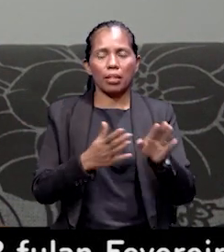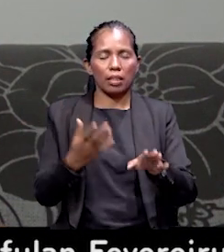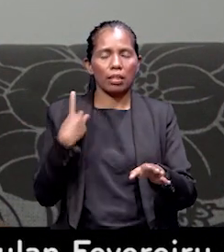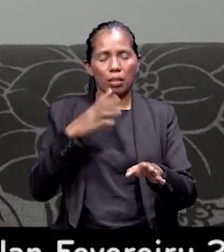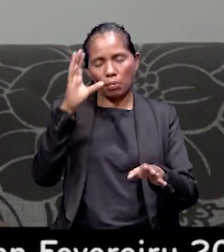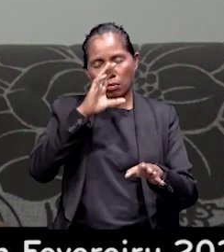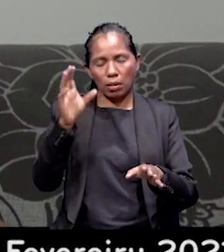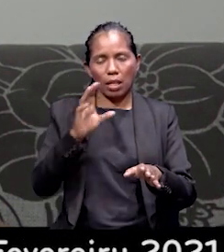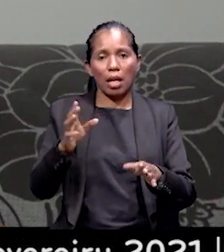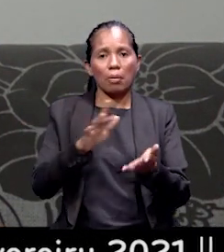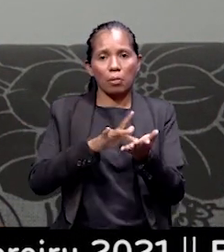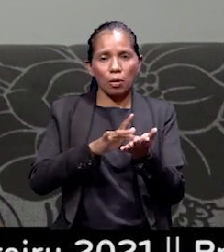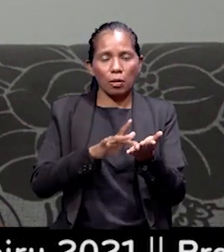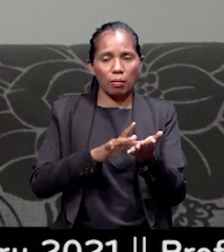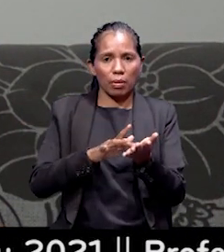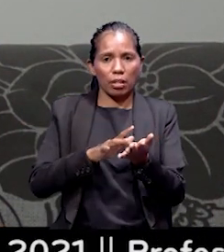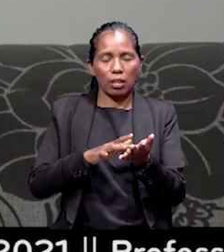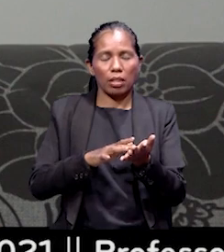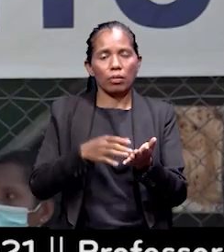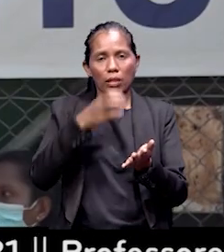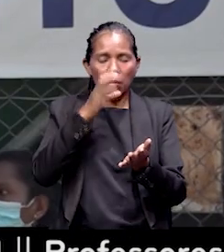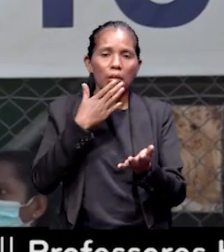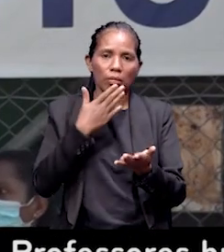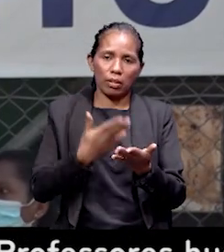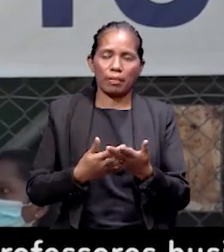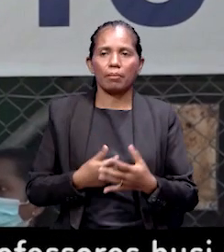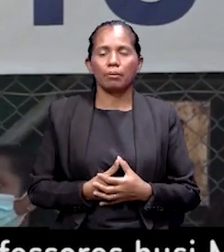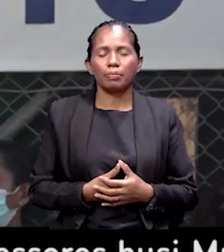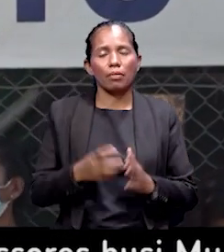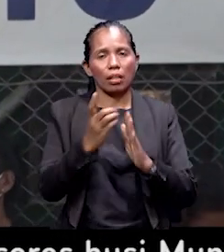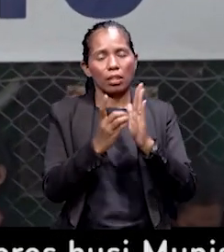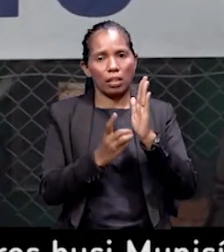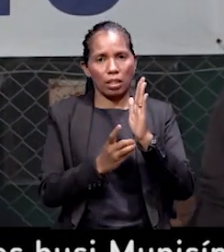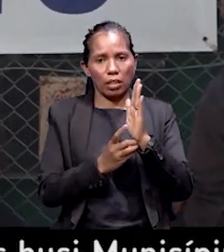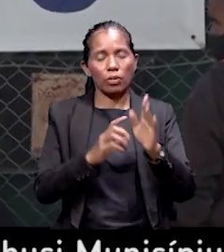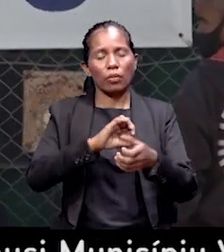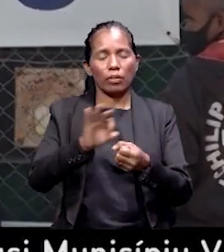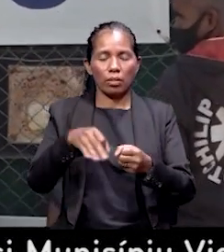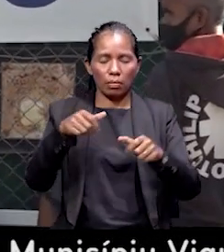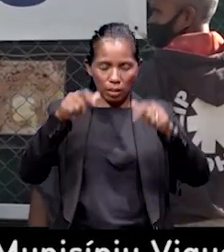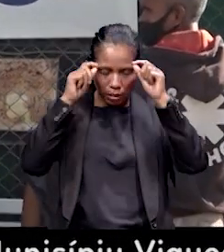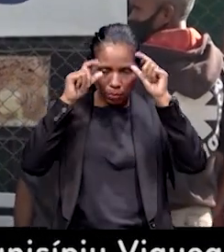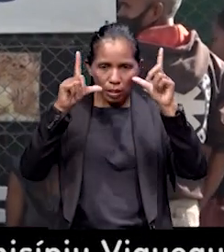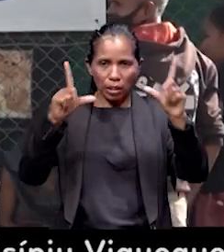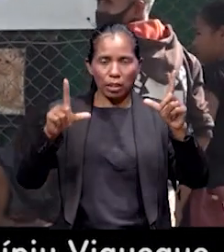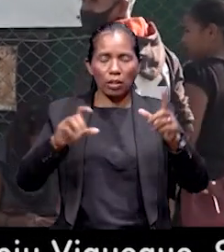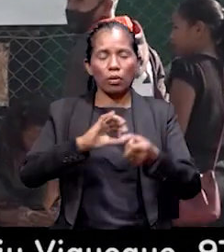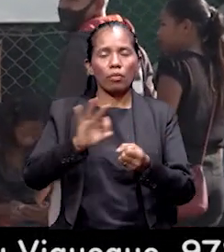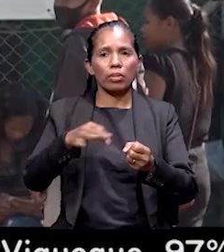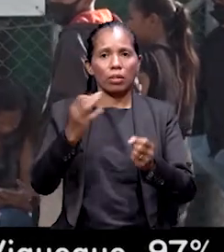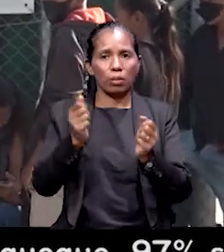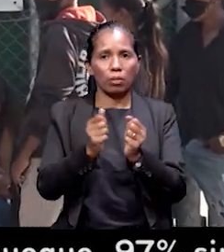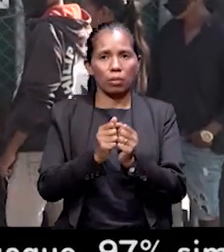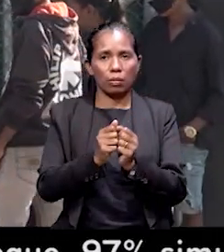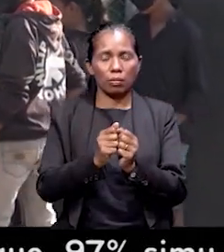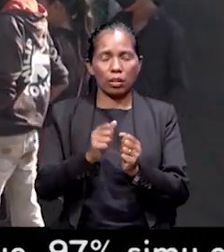ne sistema natural ne beke akontesi natureza. Dados geral COVID-19 di Timor Leste, kaju konfirmadu COVID atus tolu hitu